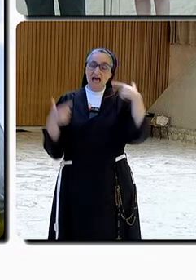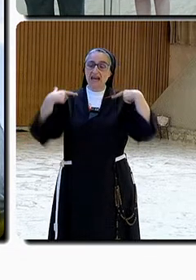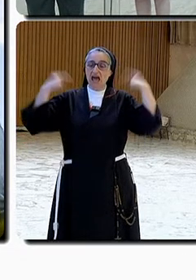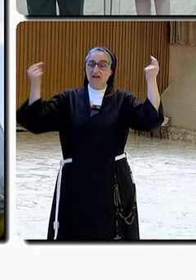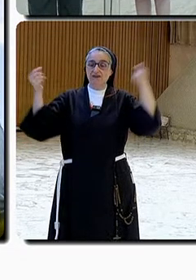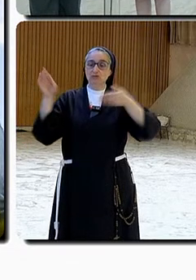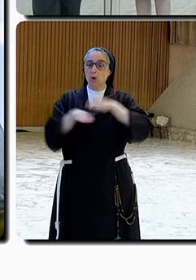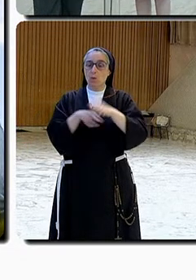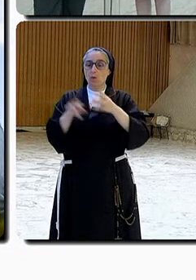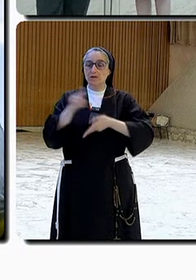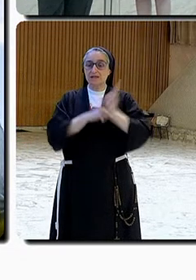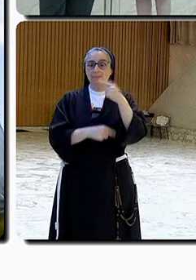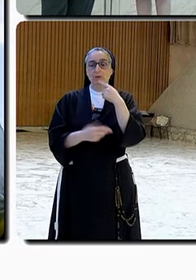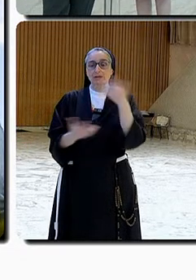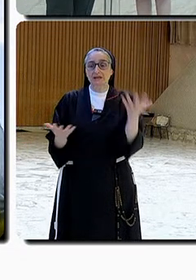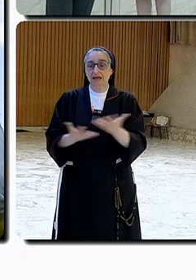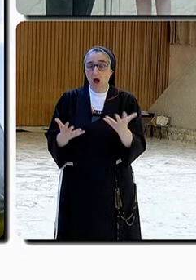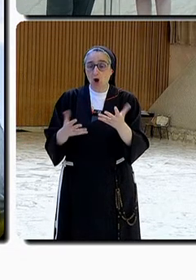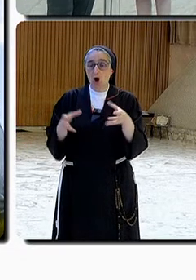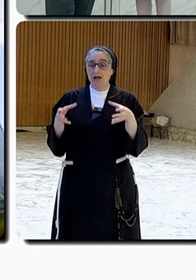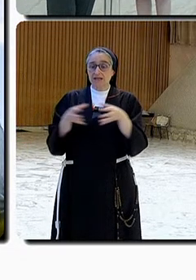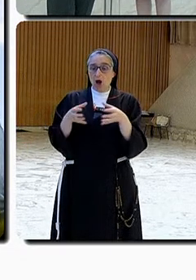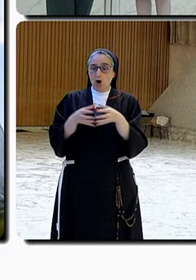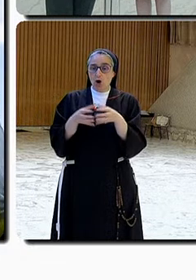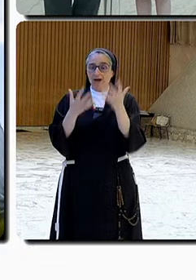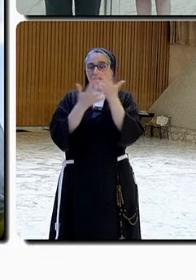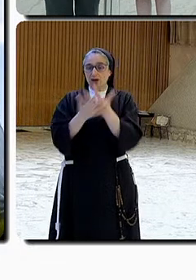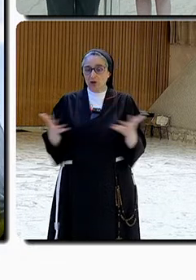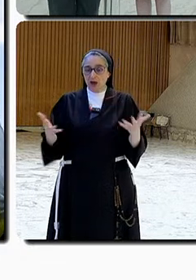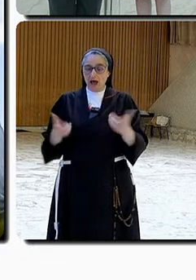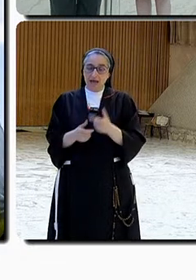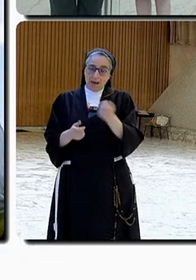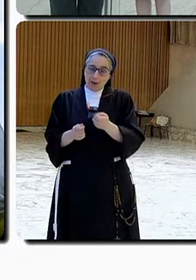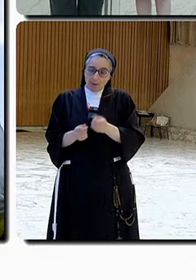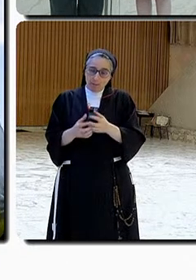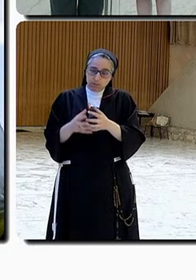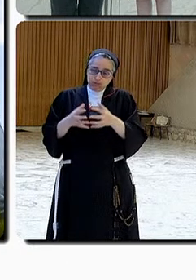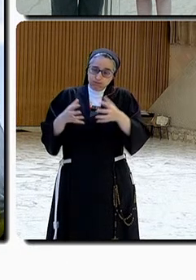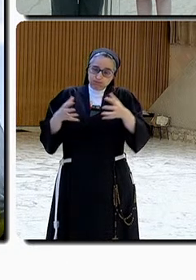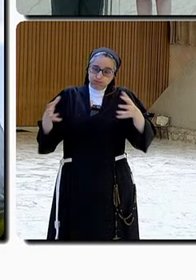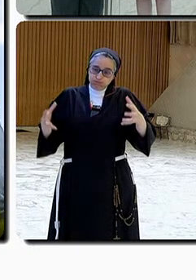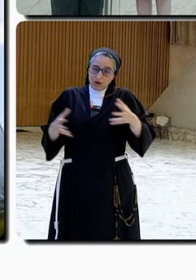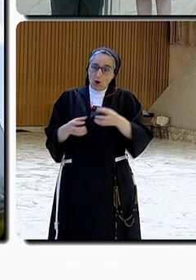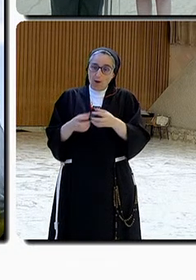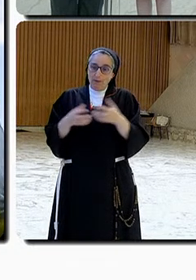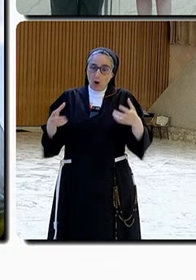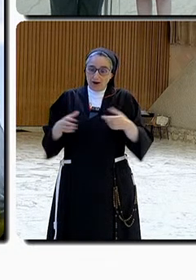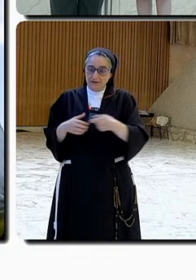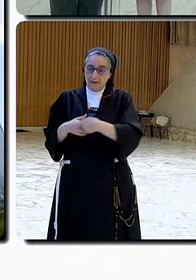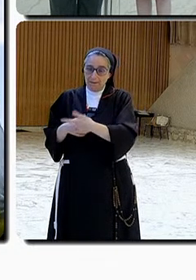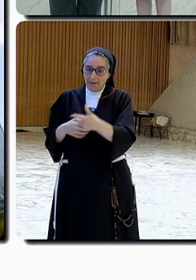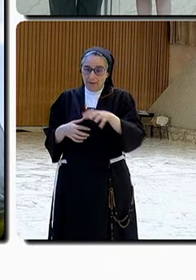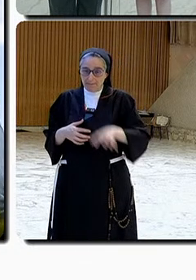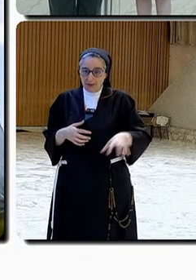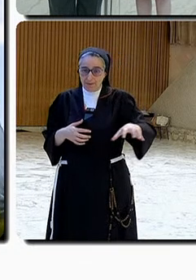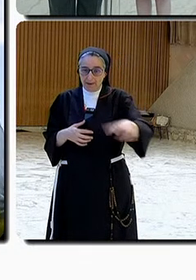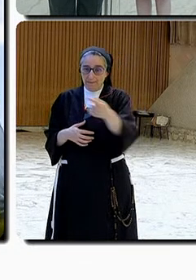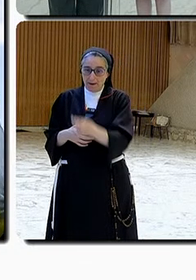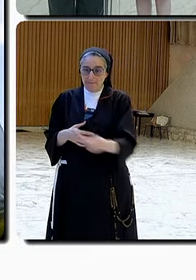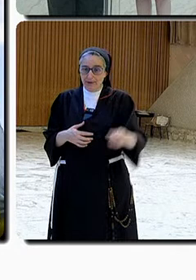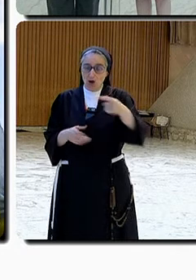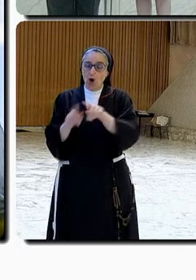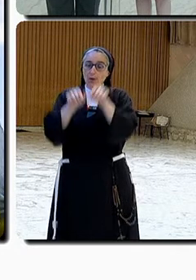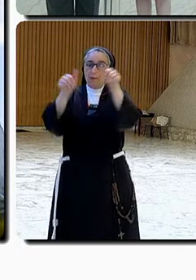larger, thriving congregation establishes new, vibrant local congregations. The domestic church